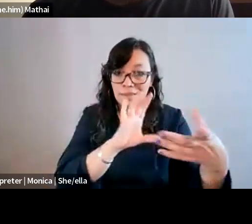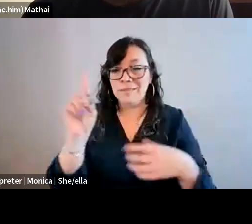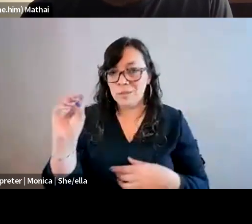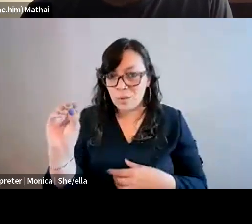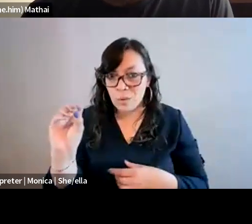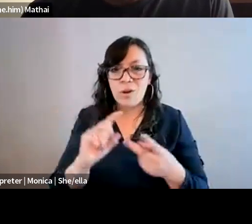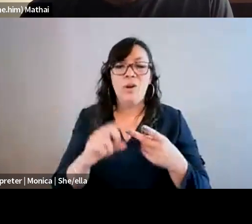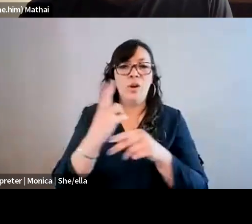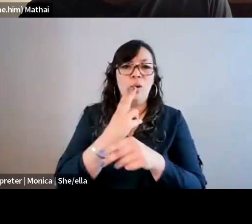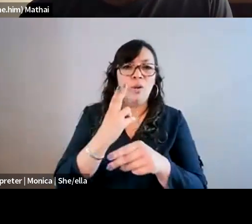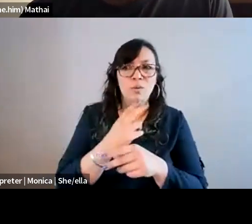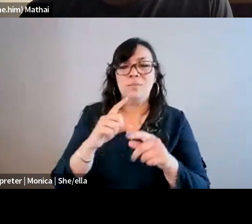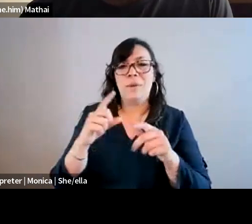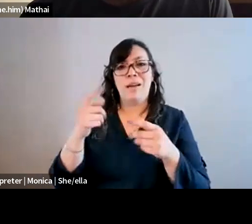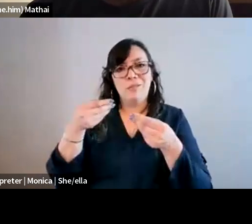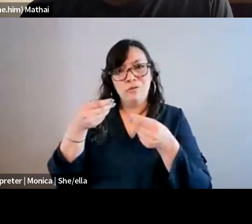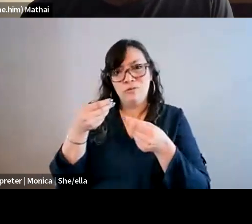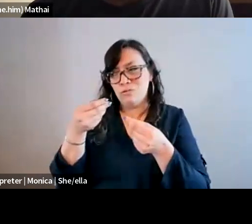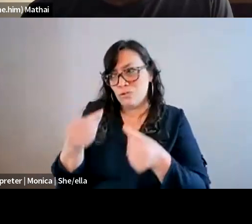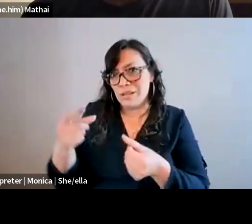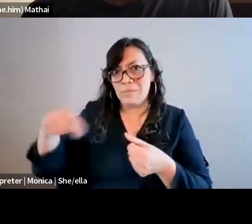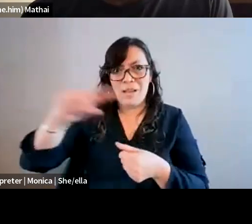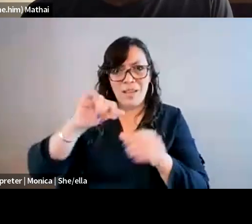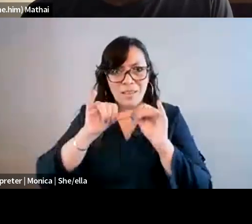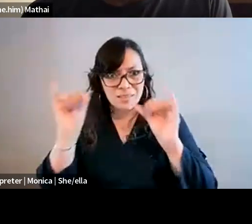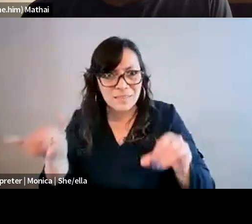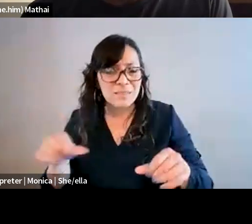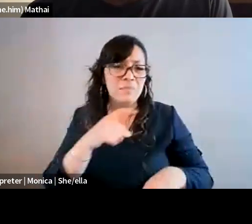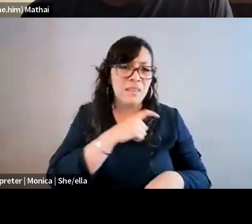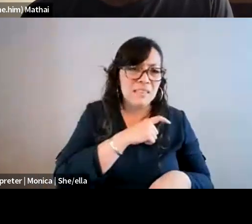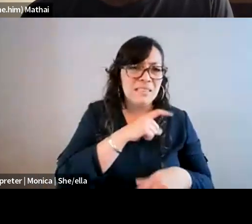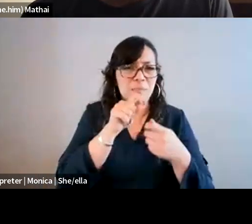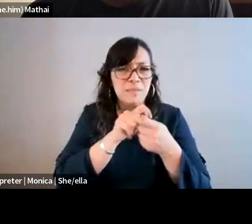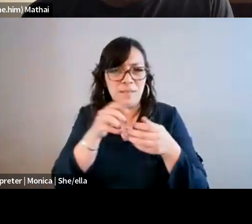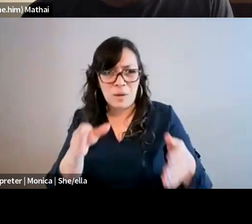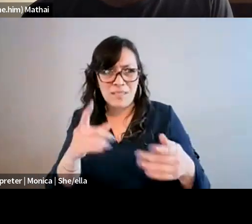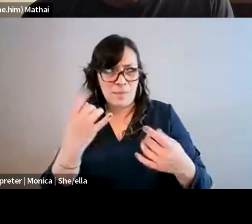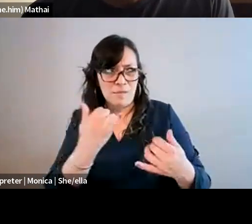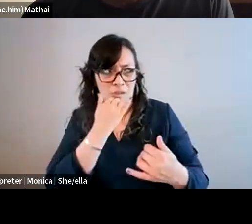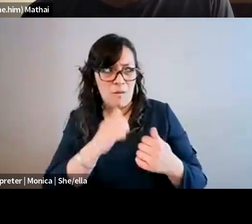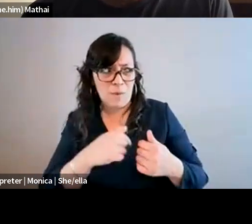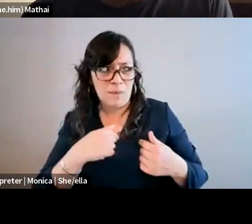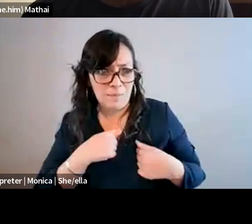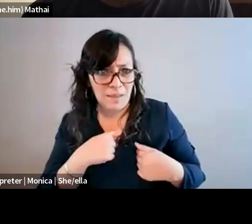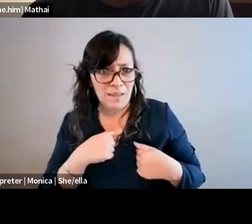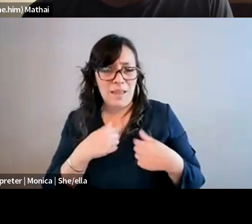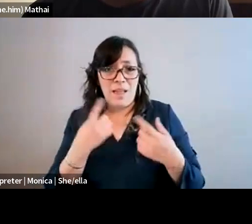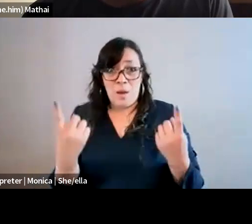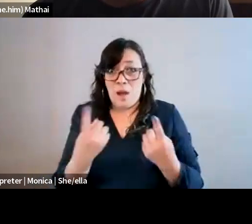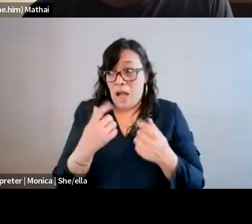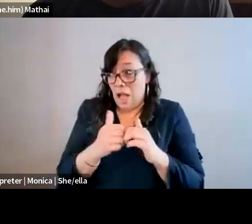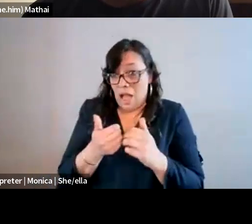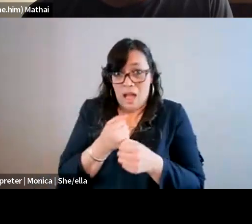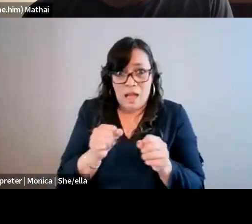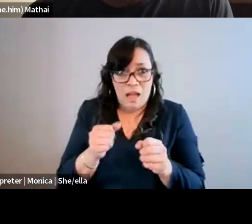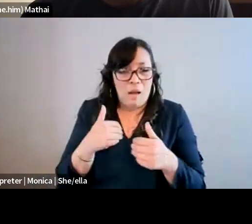and being treated by systems and police and community in a way that there was something wrong with me. And the only saving grace I had